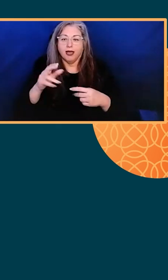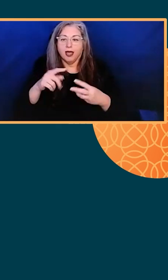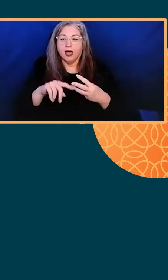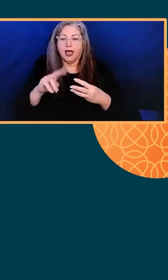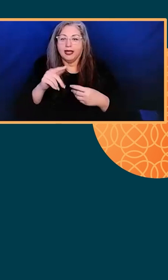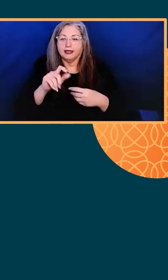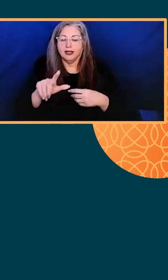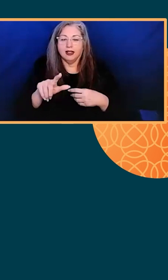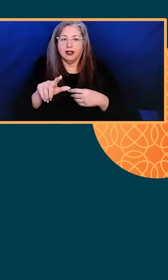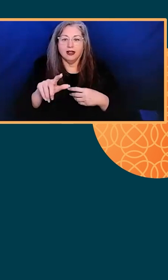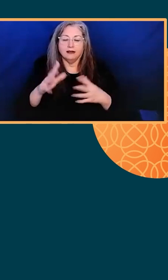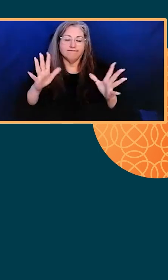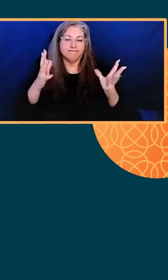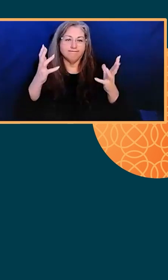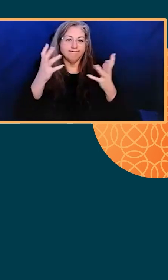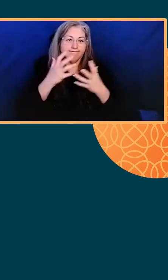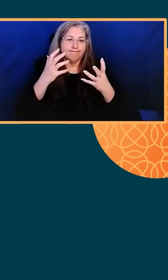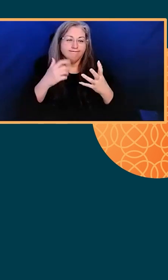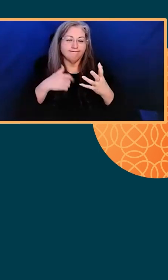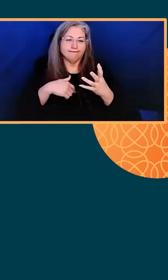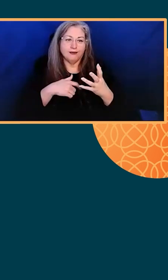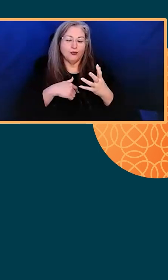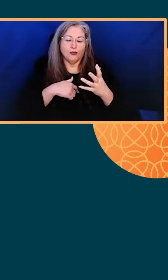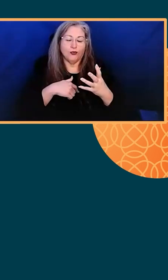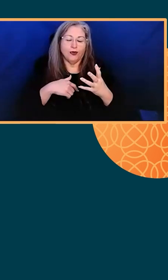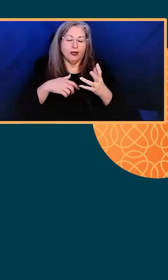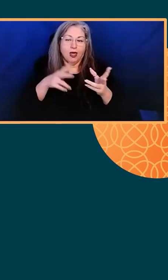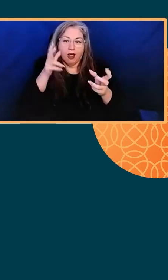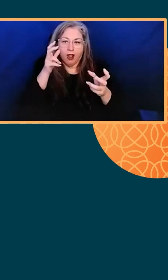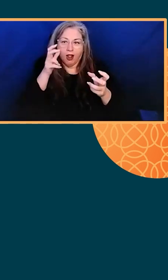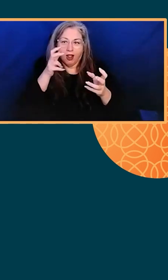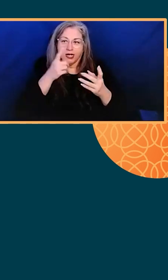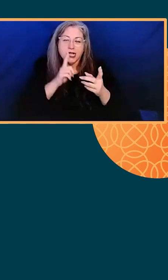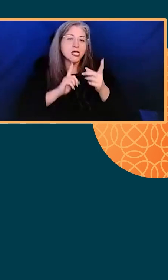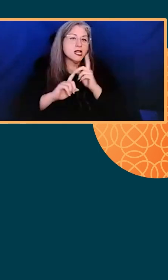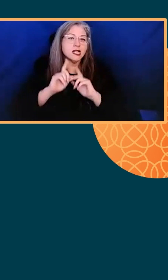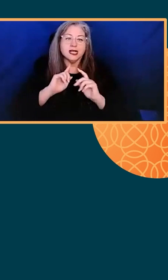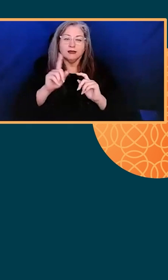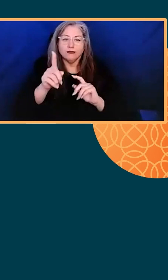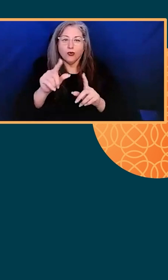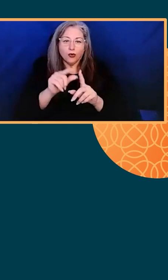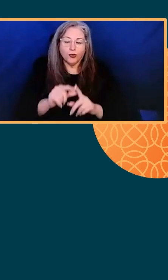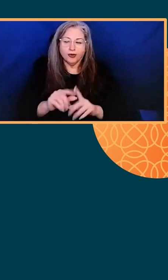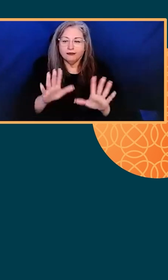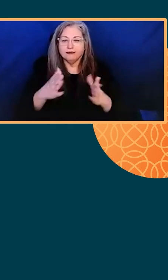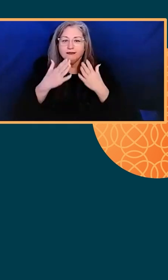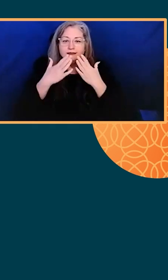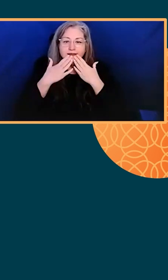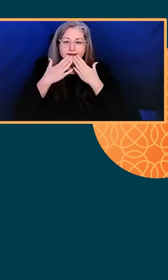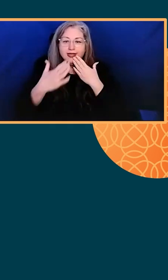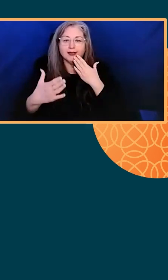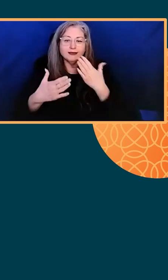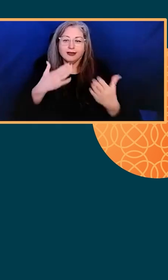just wow. We're hanging on your every word. Thank you. Thank